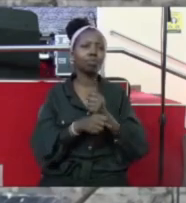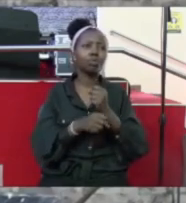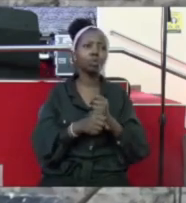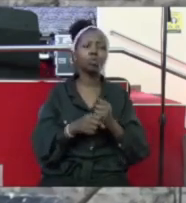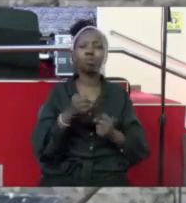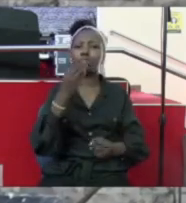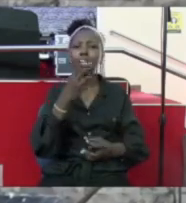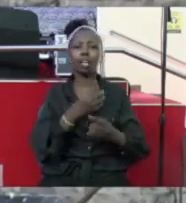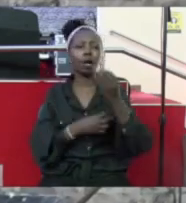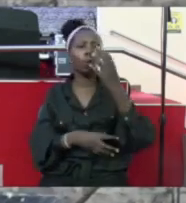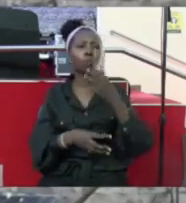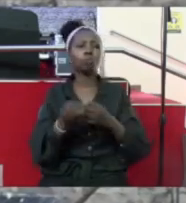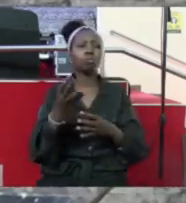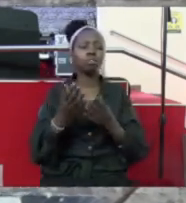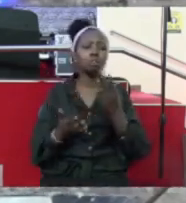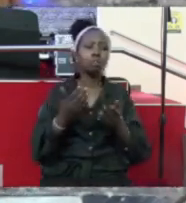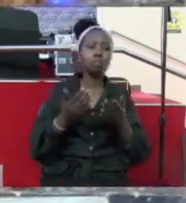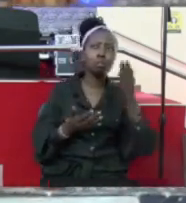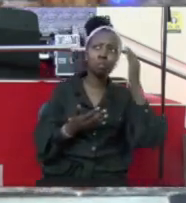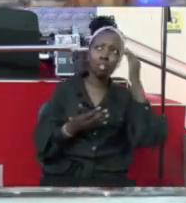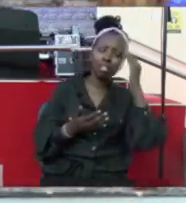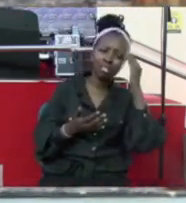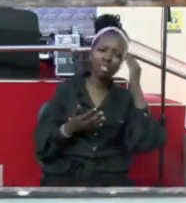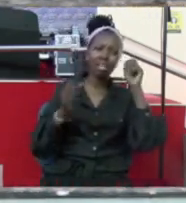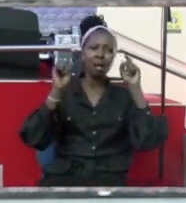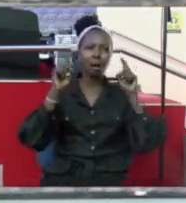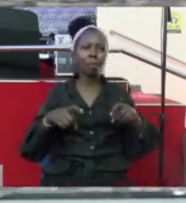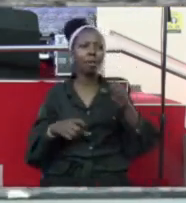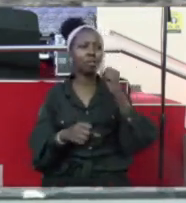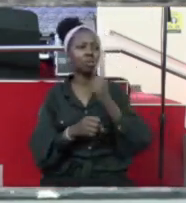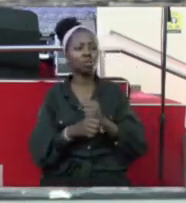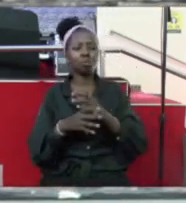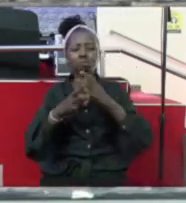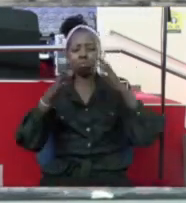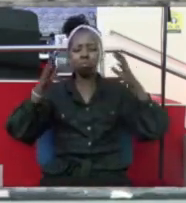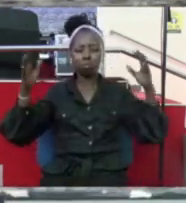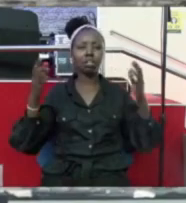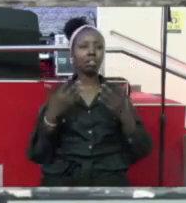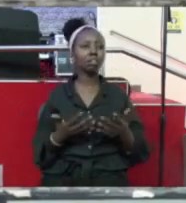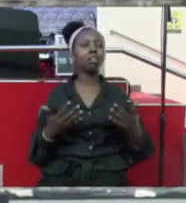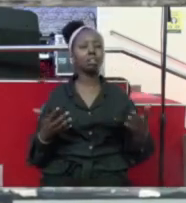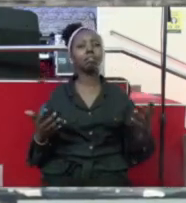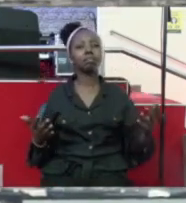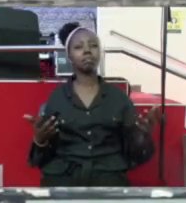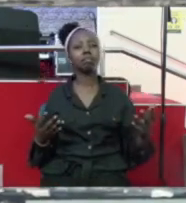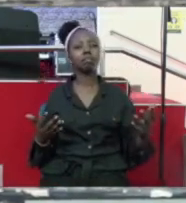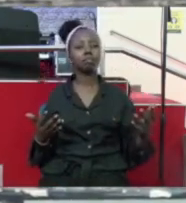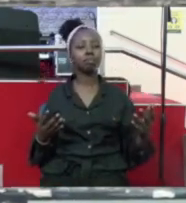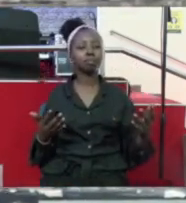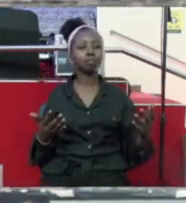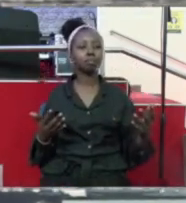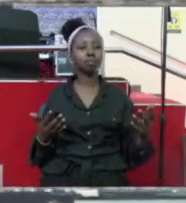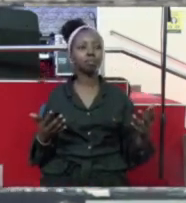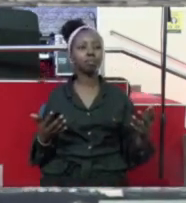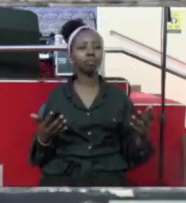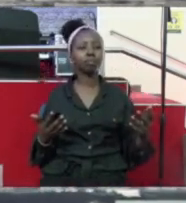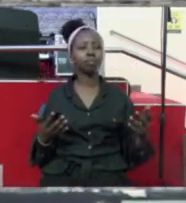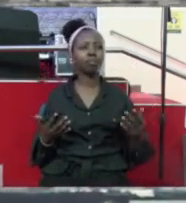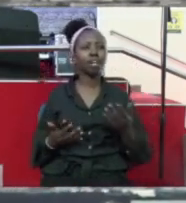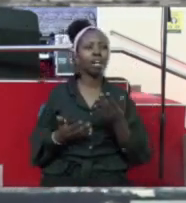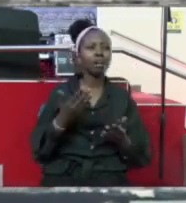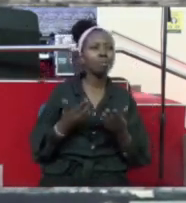Maybe you think that maybe you need to do major things, very big things. Pengine unafikiria inabidi ufanye mambo makubwa sana. And maybe it's